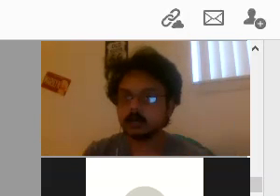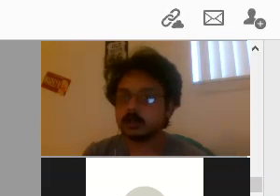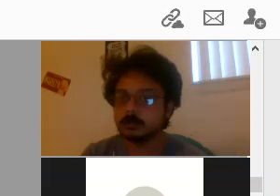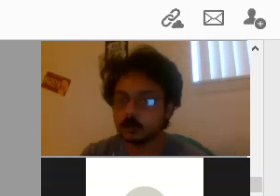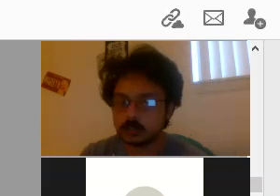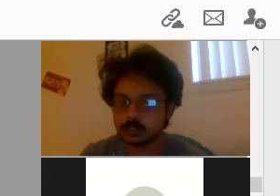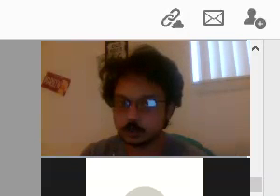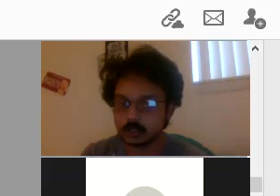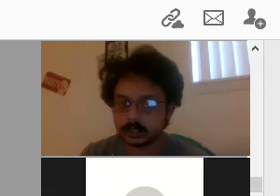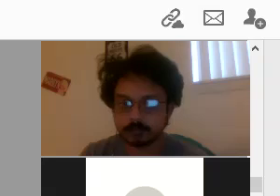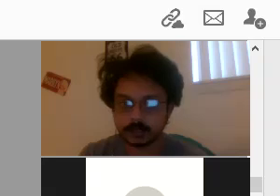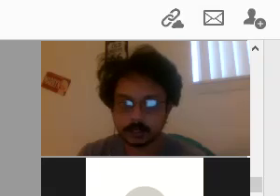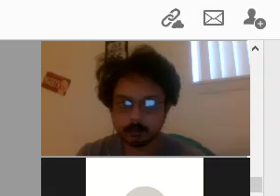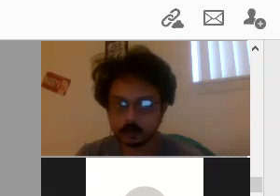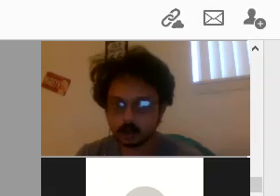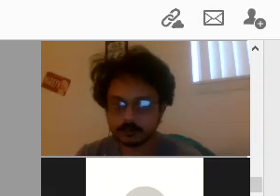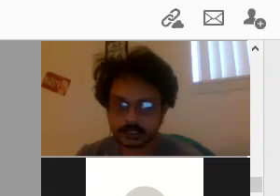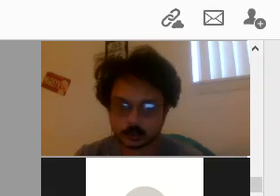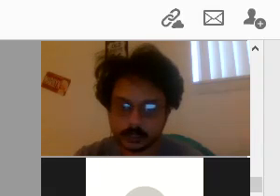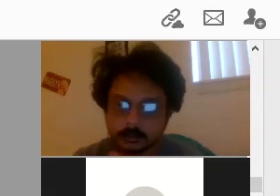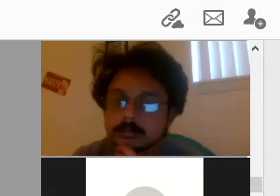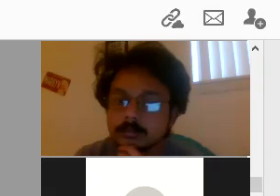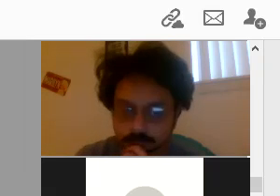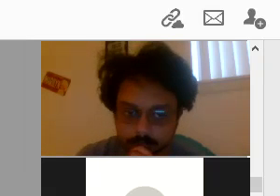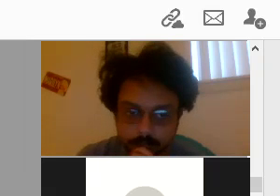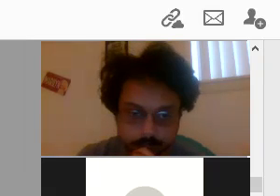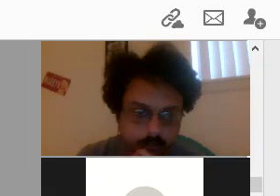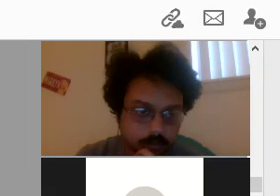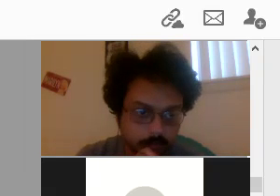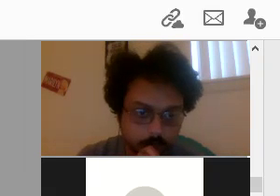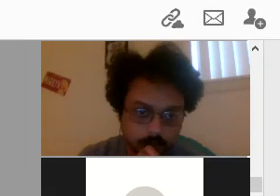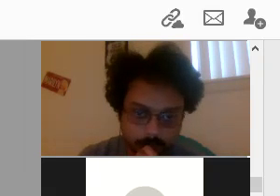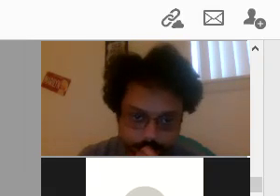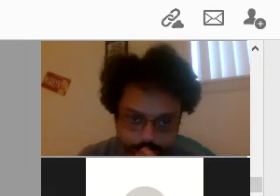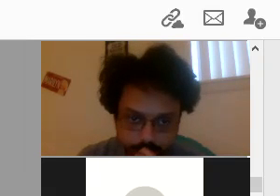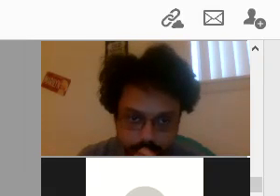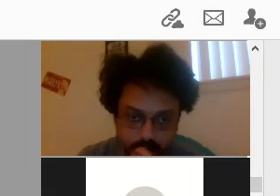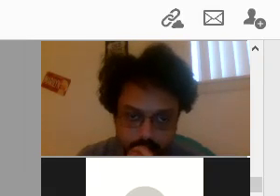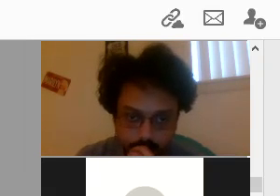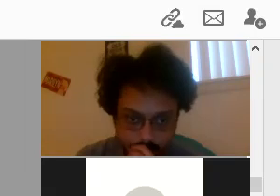mean that our algorithm grows slower than big O of n squared. Okay.